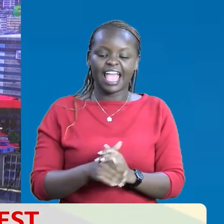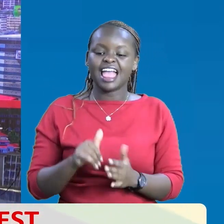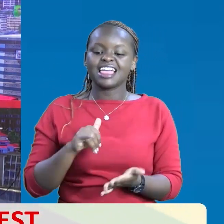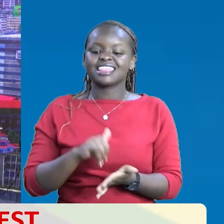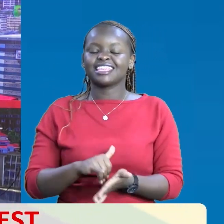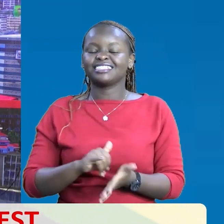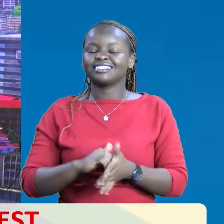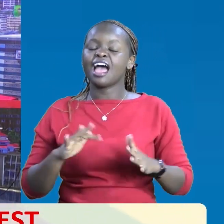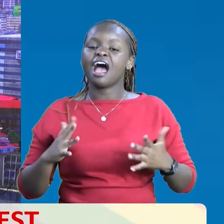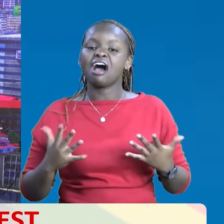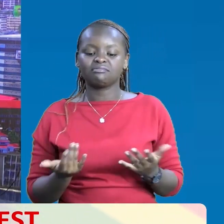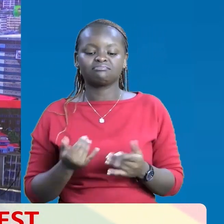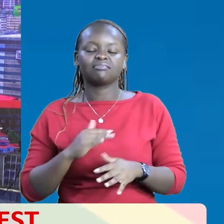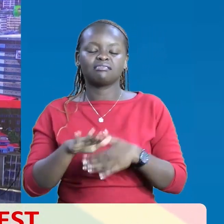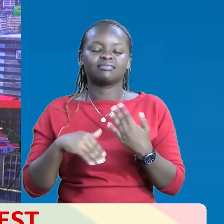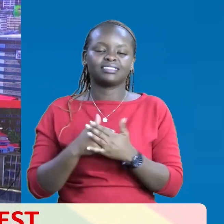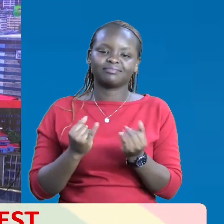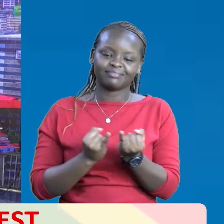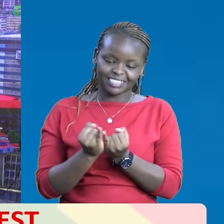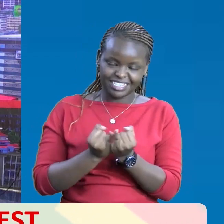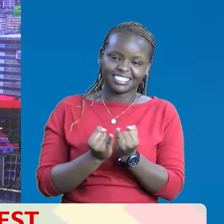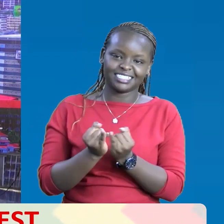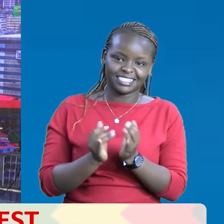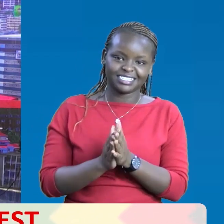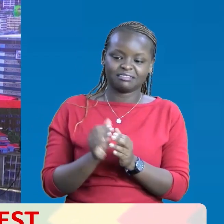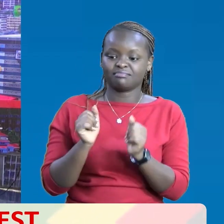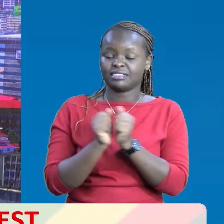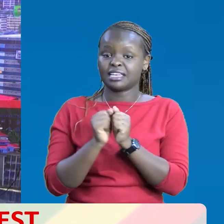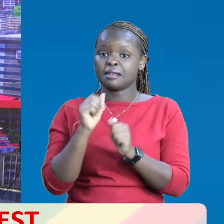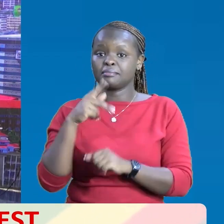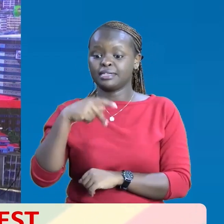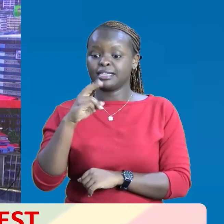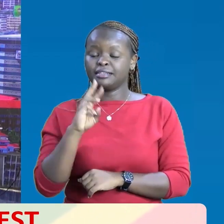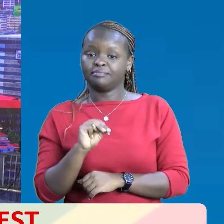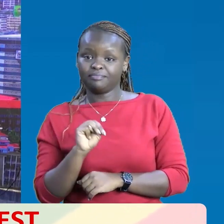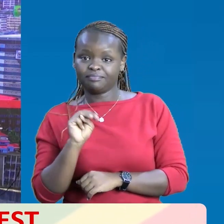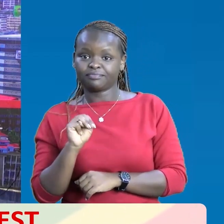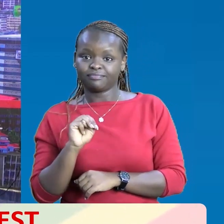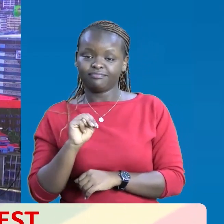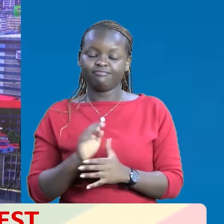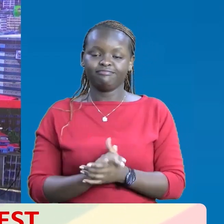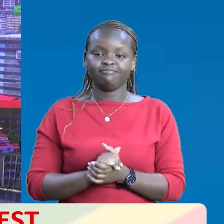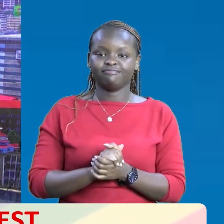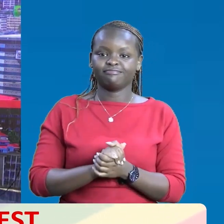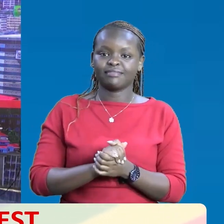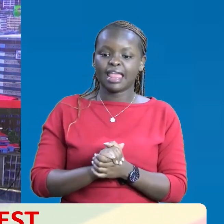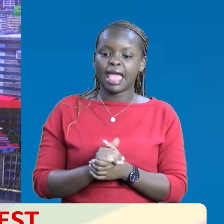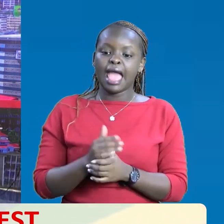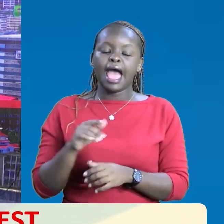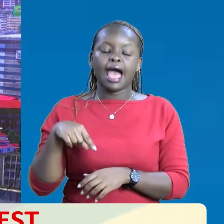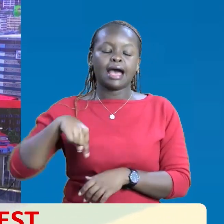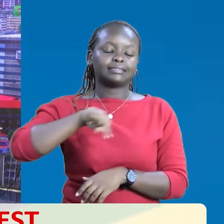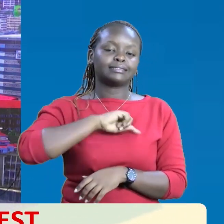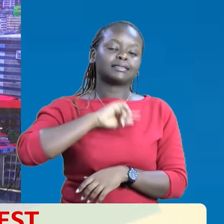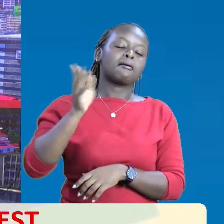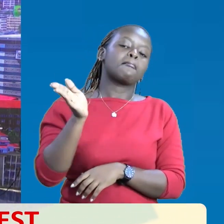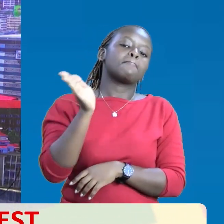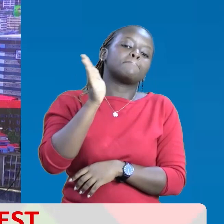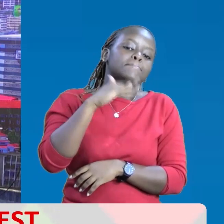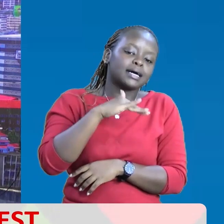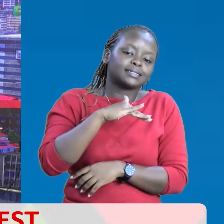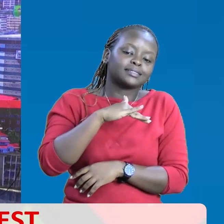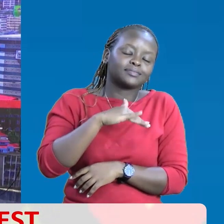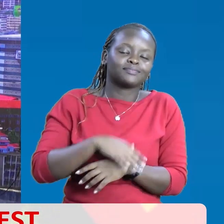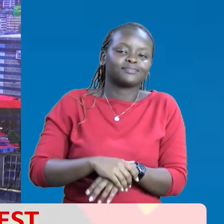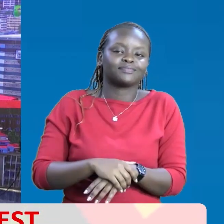every other Saturday from 10 p.m. team. I'm Najam Super. Kabisa. With the little committee, it's been a minute, but now we're back. I know. Back like we